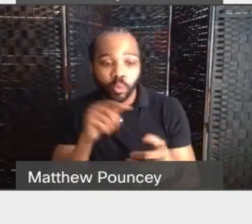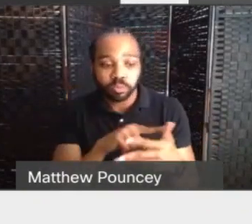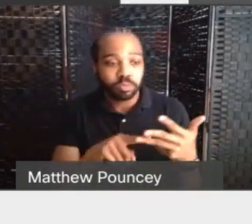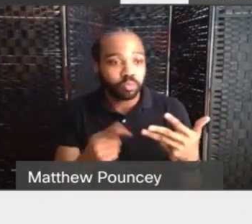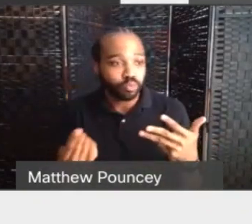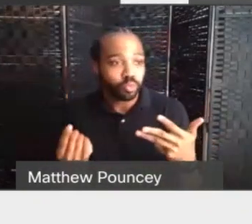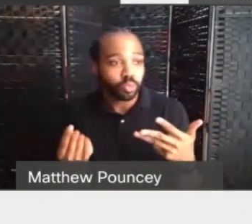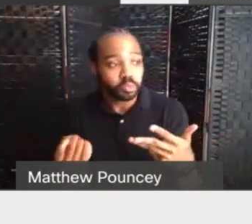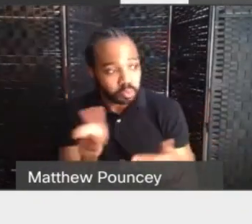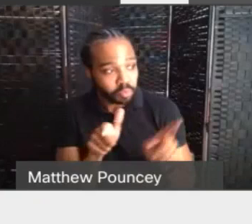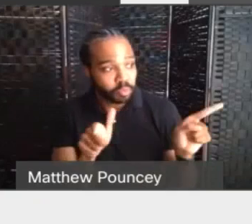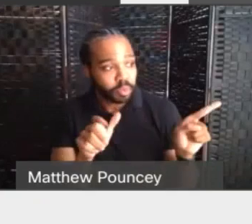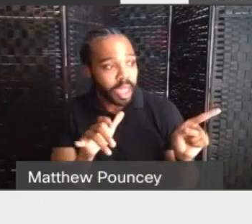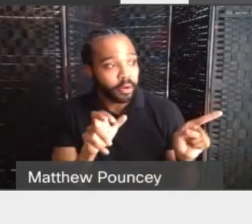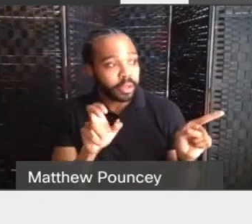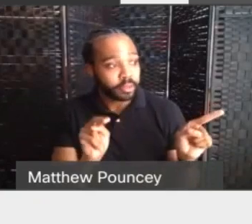Karen.